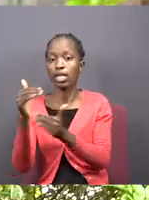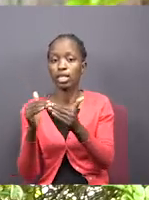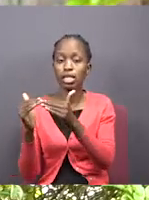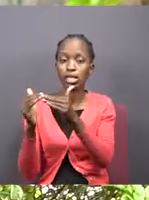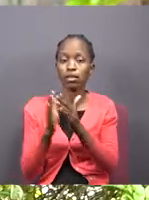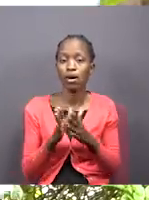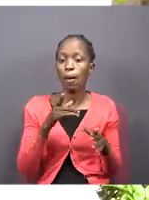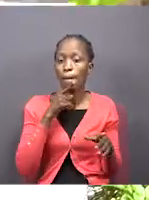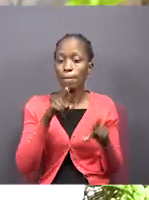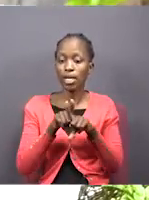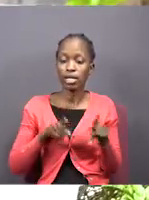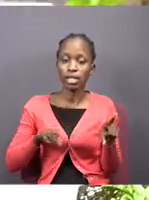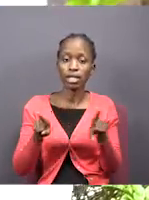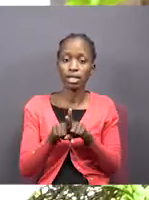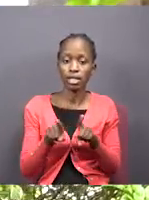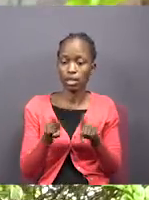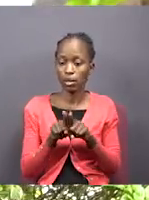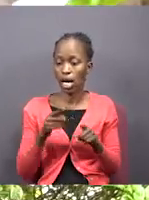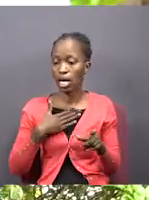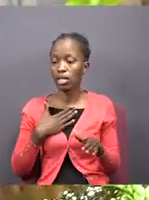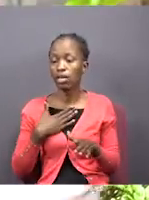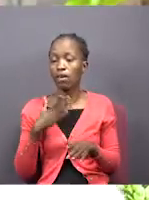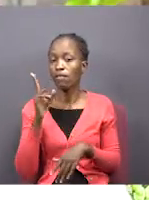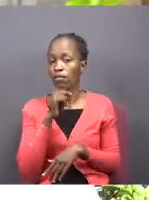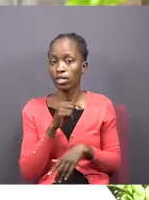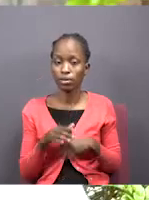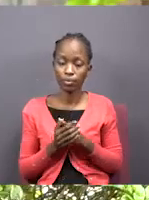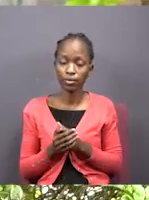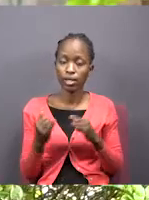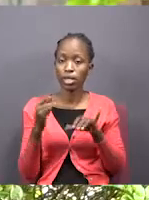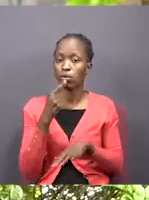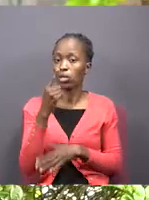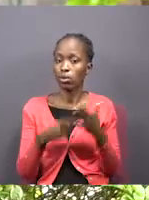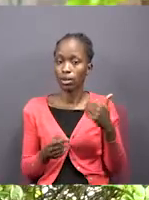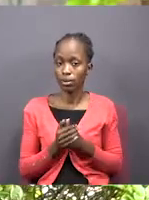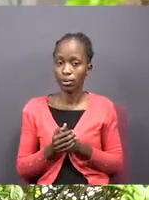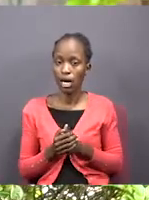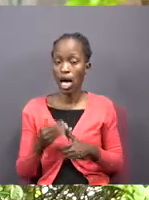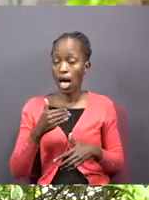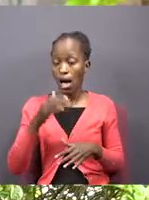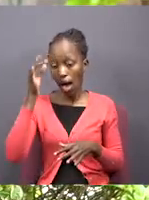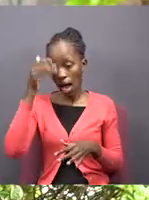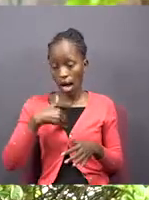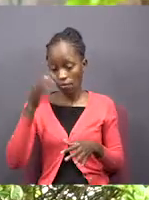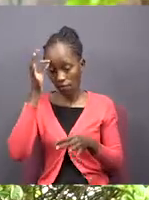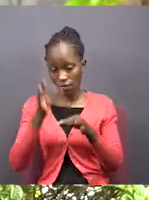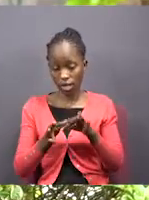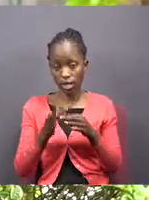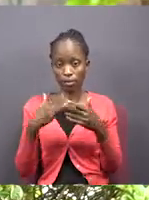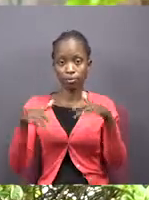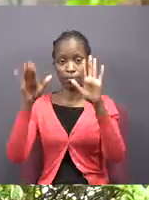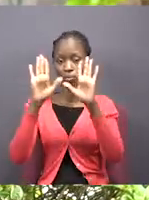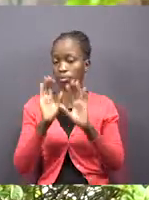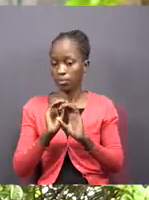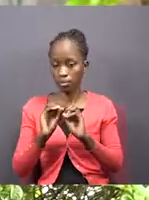level. So brothers and sisters, as I conclude, what am I trying to say? Have faith. Do not